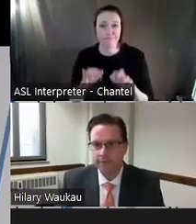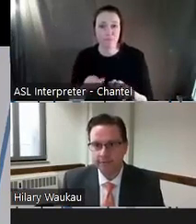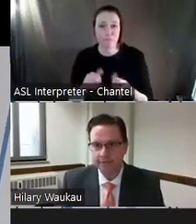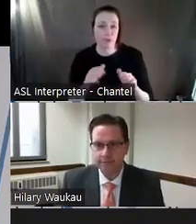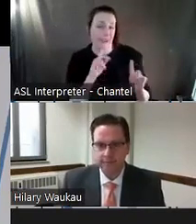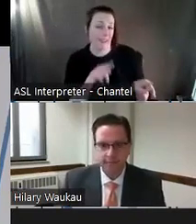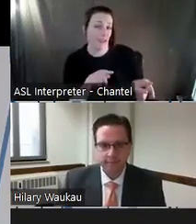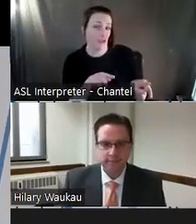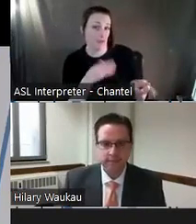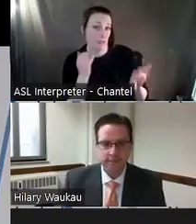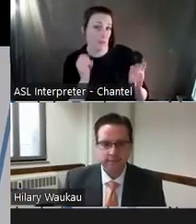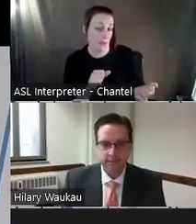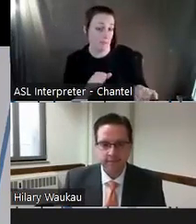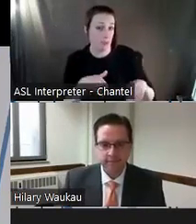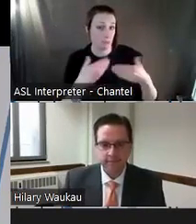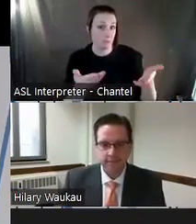open.